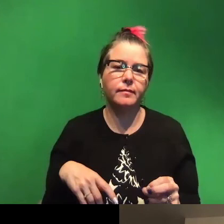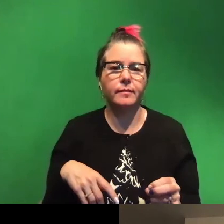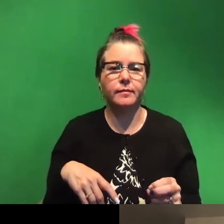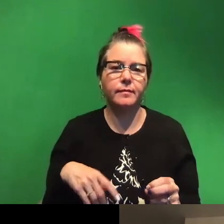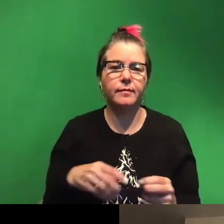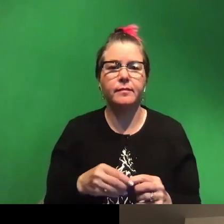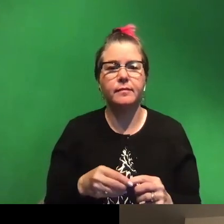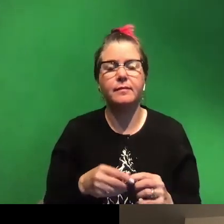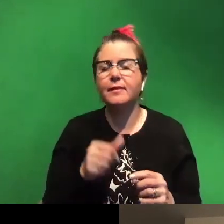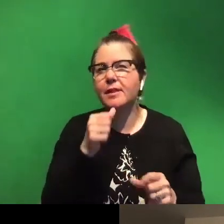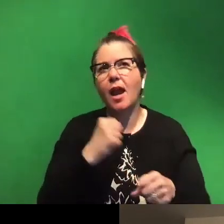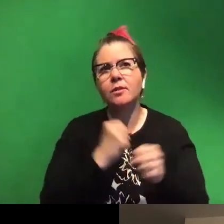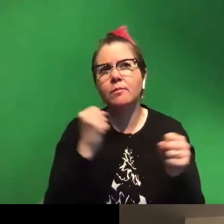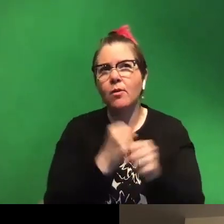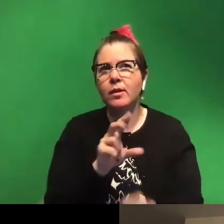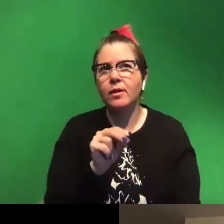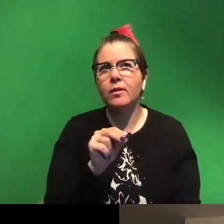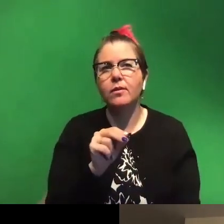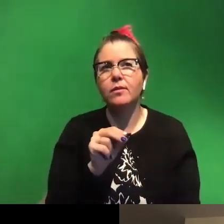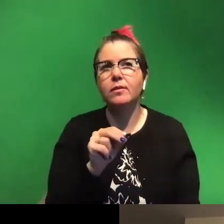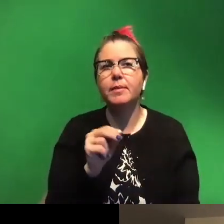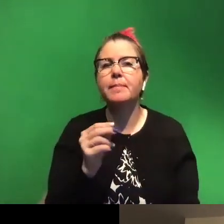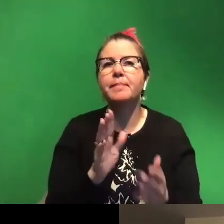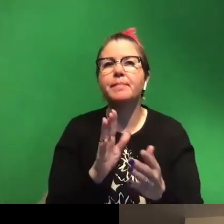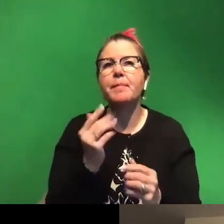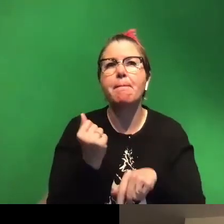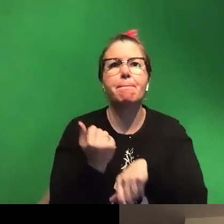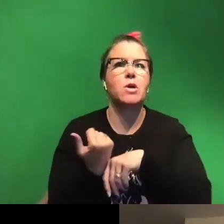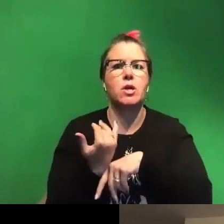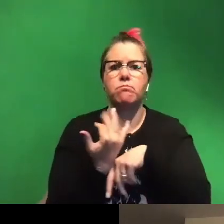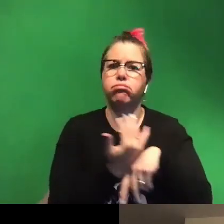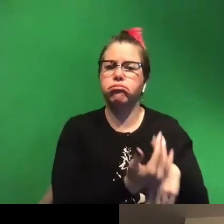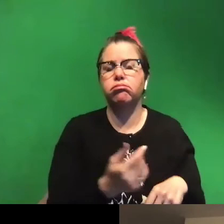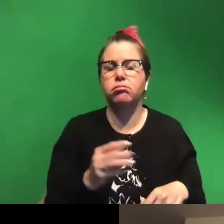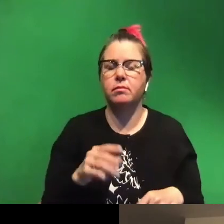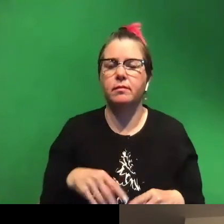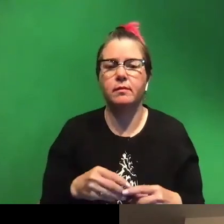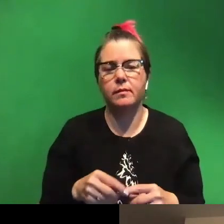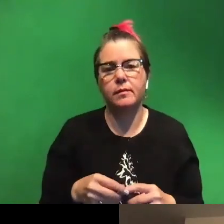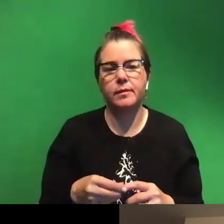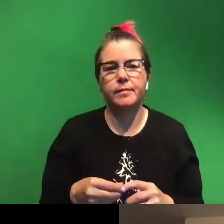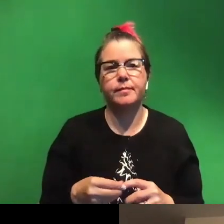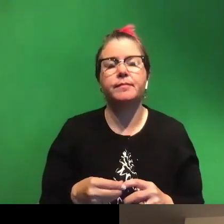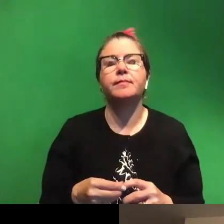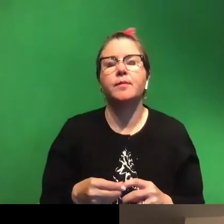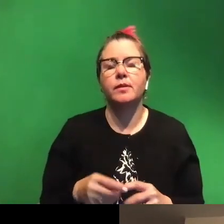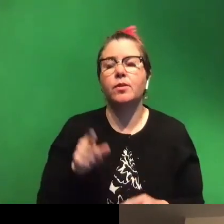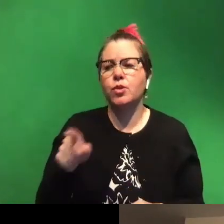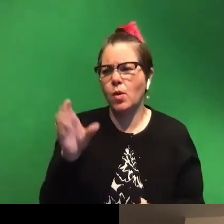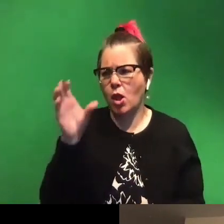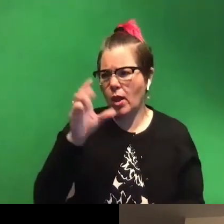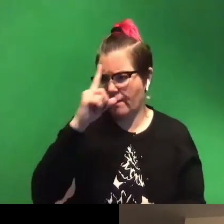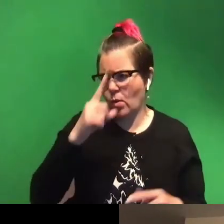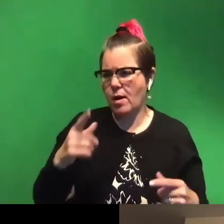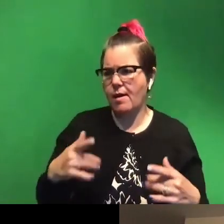it's not exploding, but it's being burned basically by the atmosphere. It's very shiny. Okay, so you're looking for events